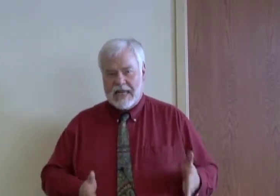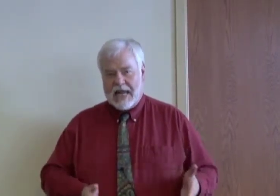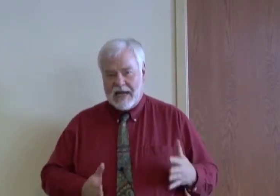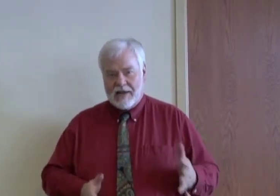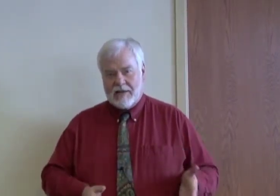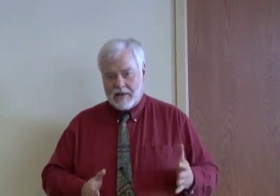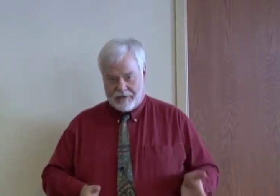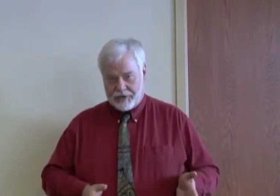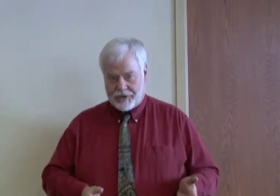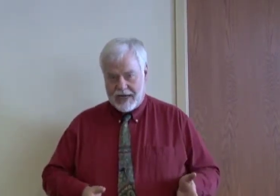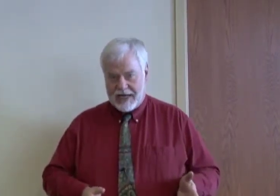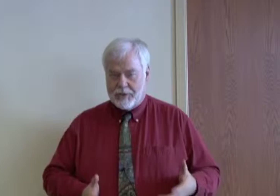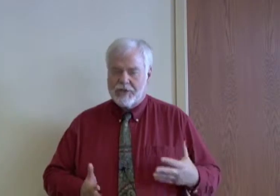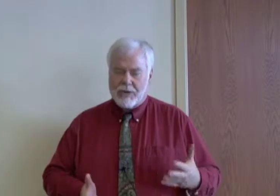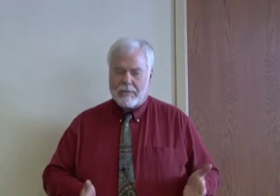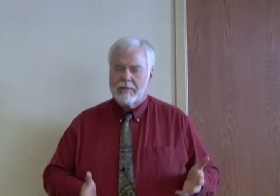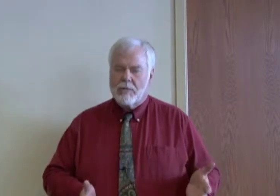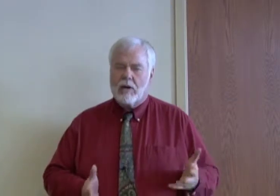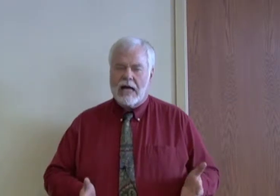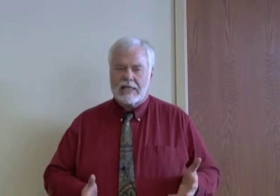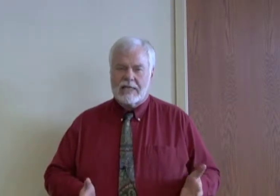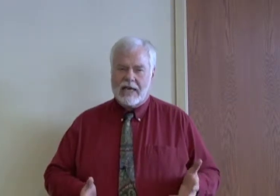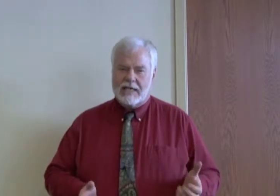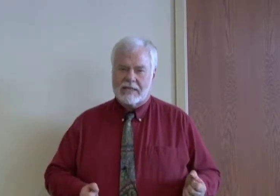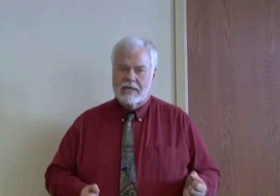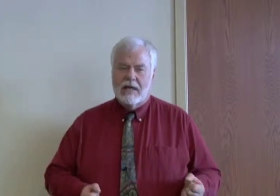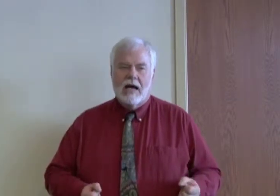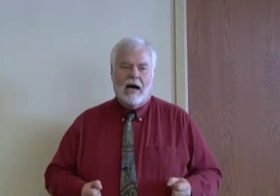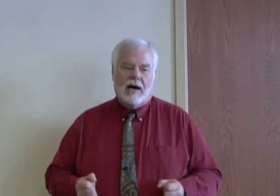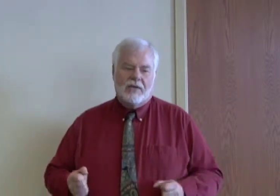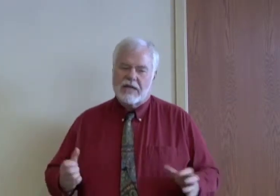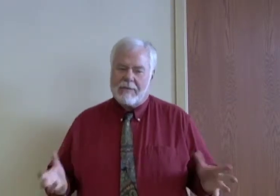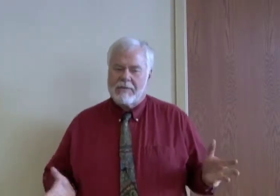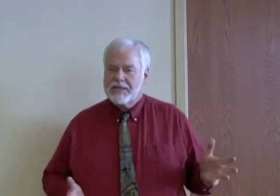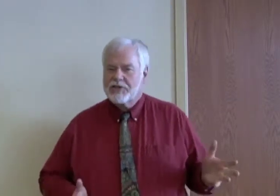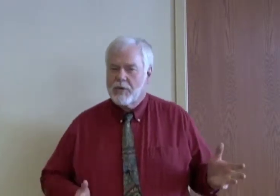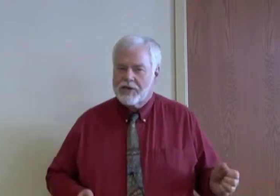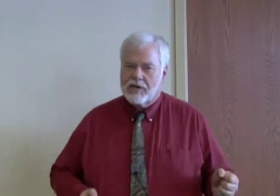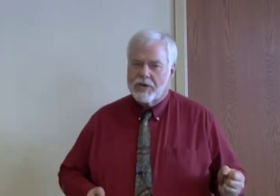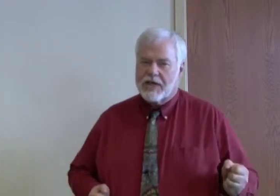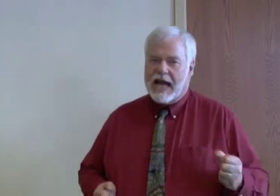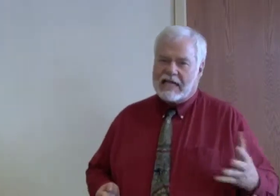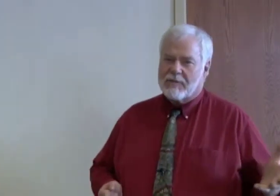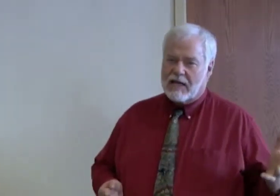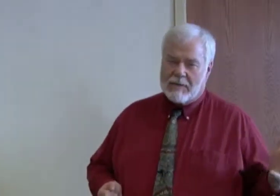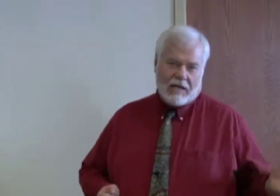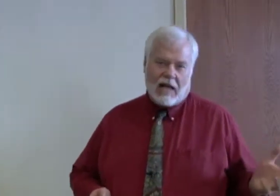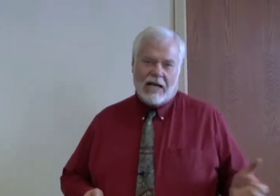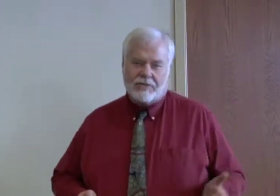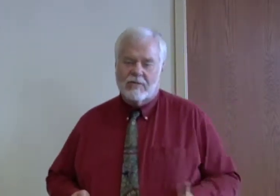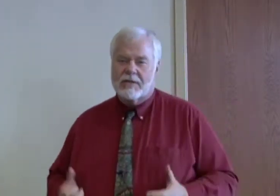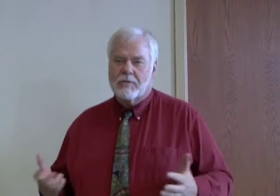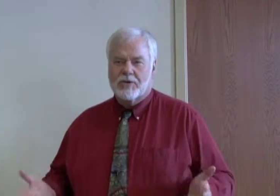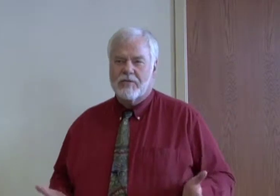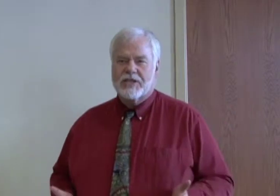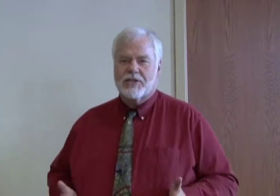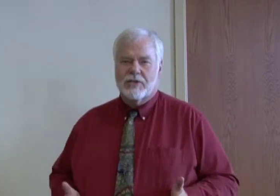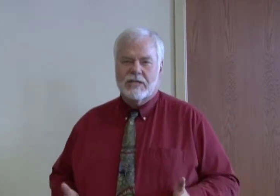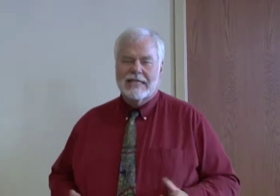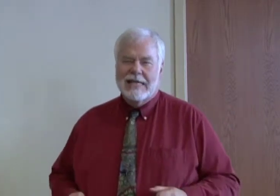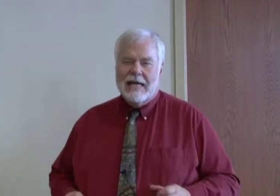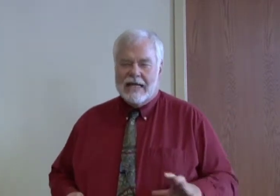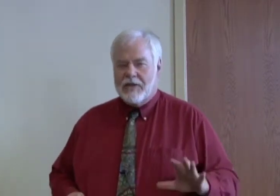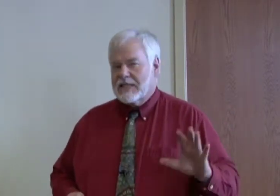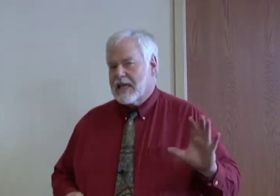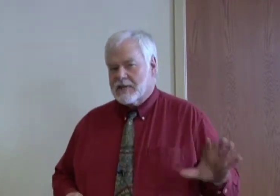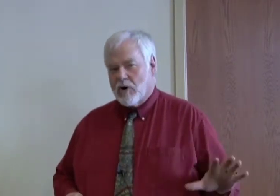actually stay in the first grade again, which is probably more likely the case. This would happen to be a situation in which they asked me to come to the classroom and observe these